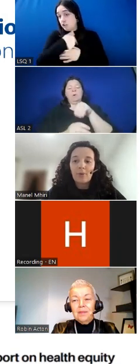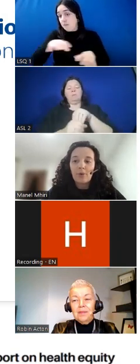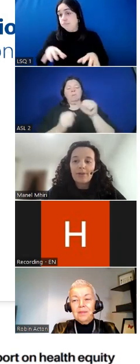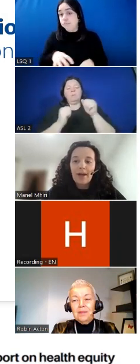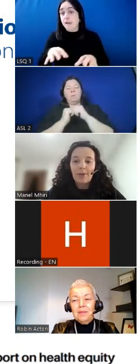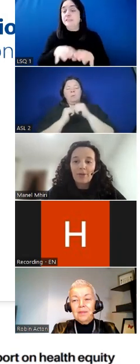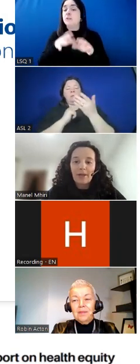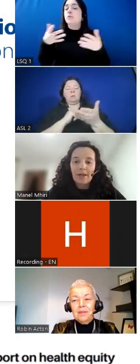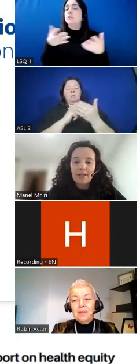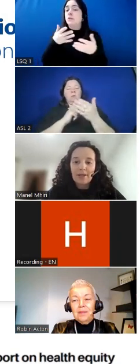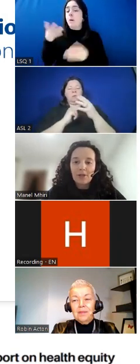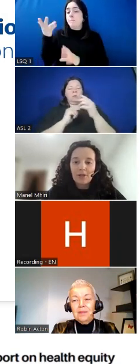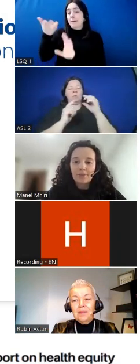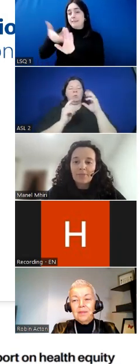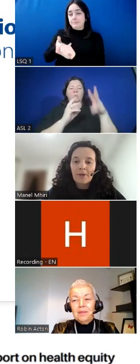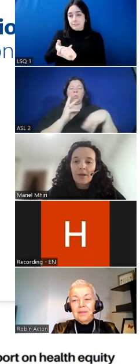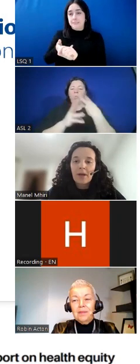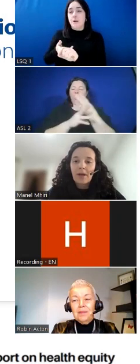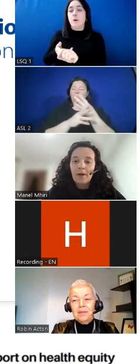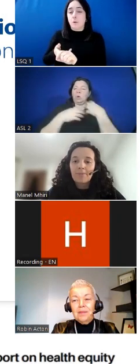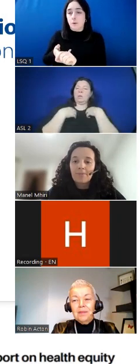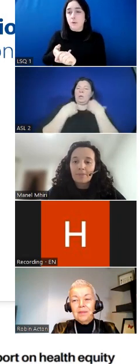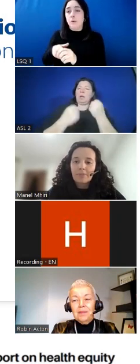the World Health Organization